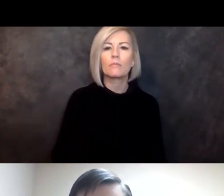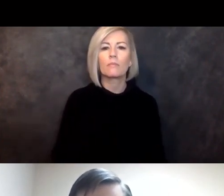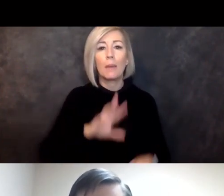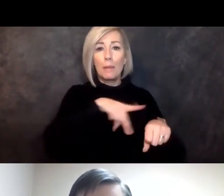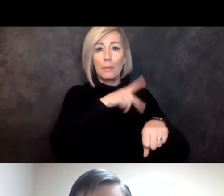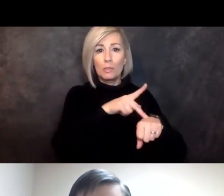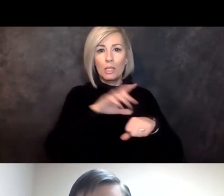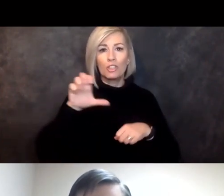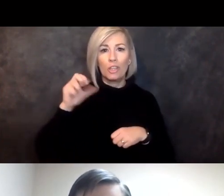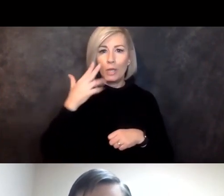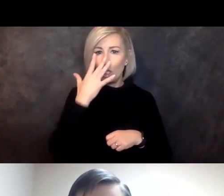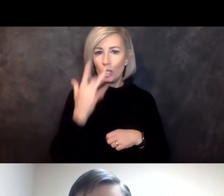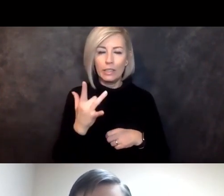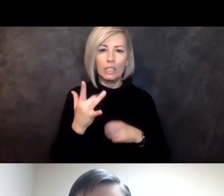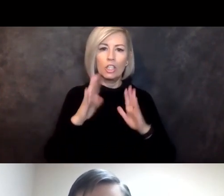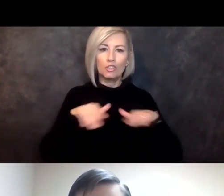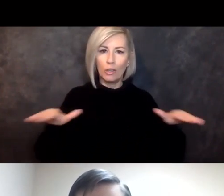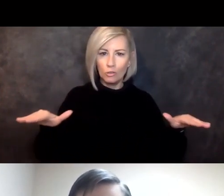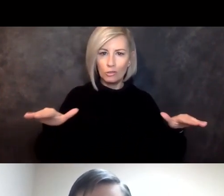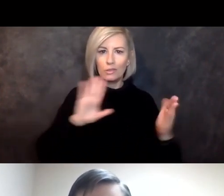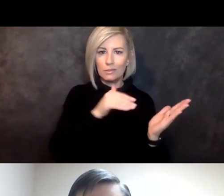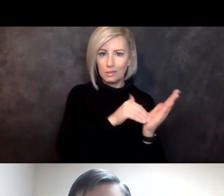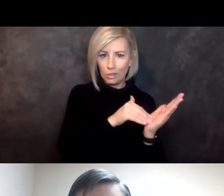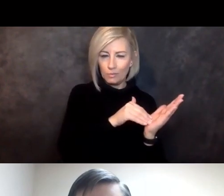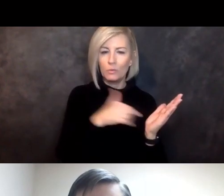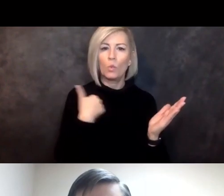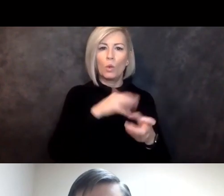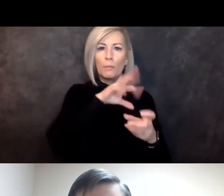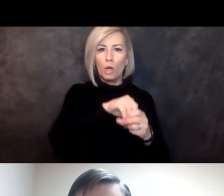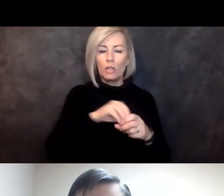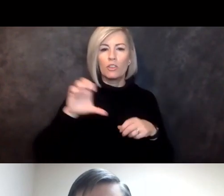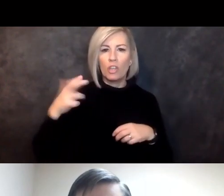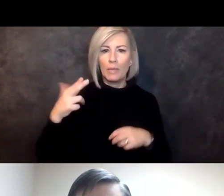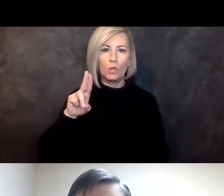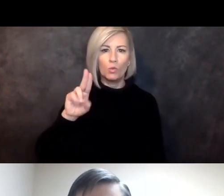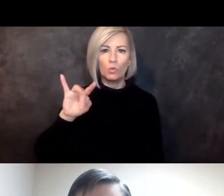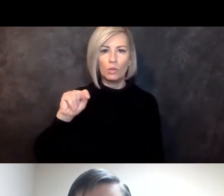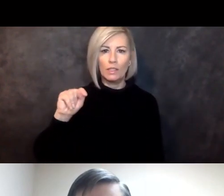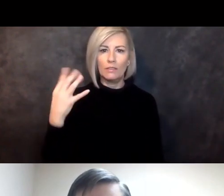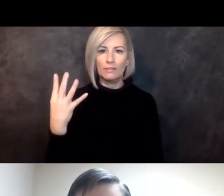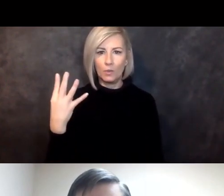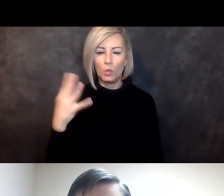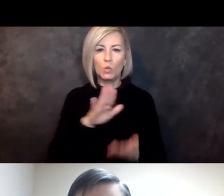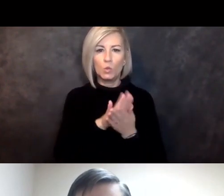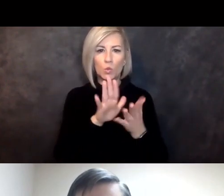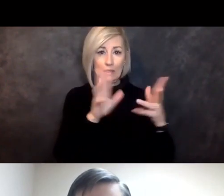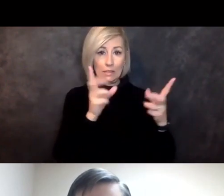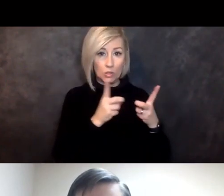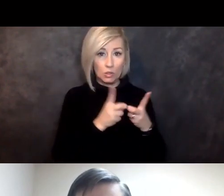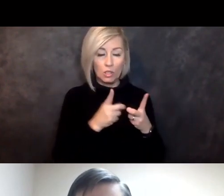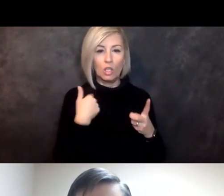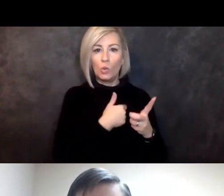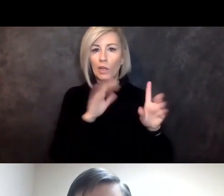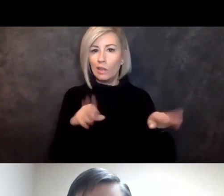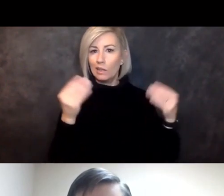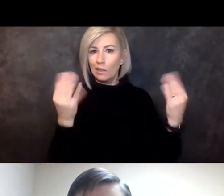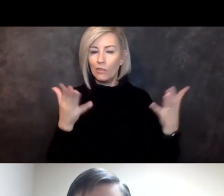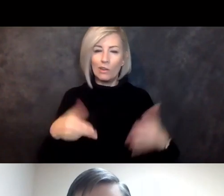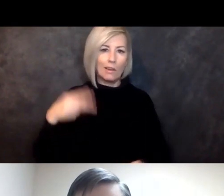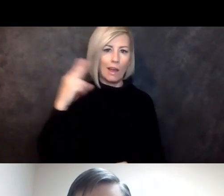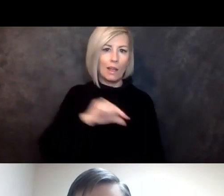Champaign Early Childhood Center, and we are part of the Champaign Unit Poor School District. We offer a high-quality